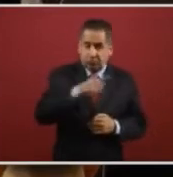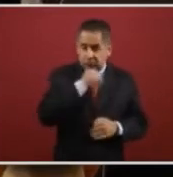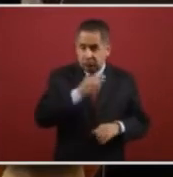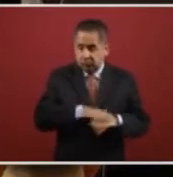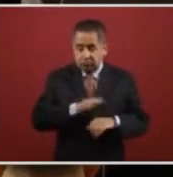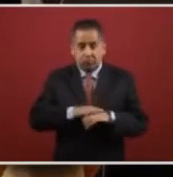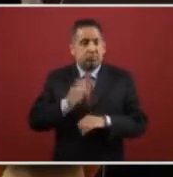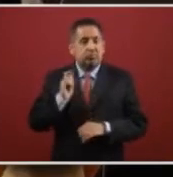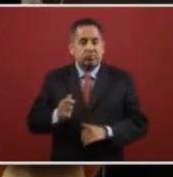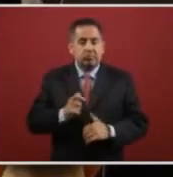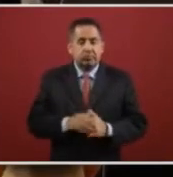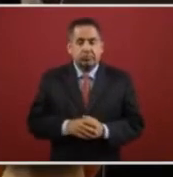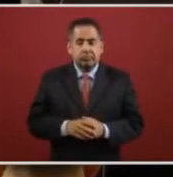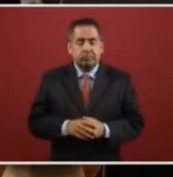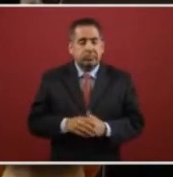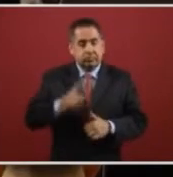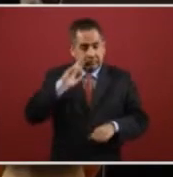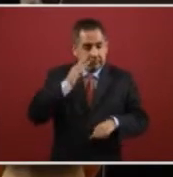everyone.